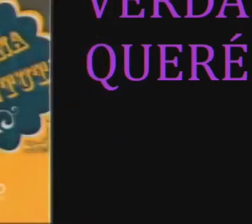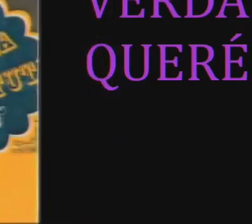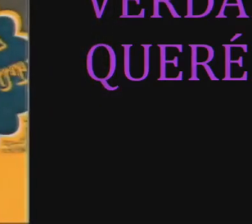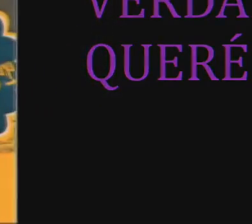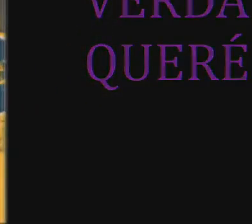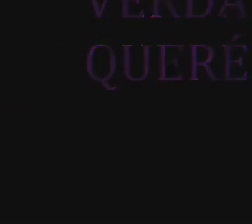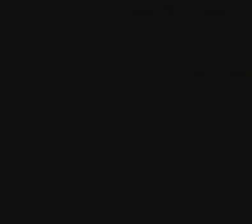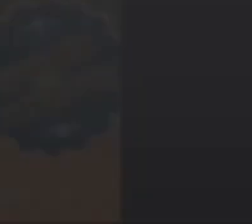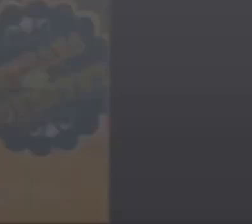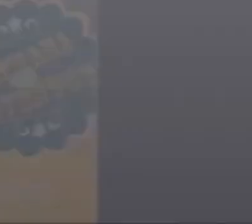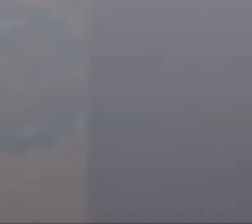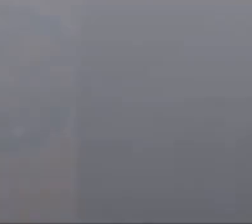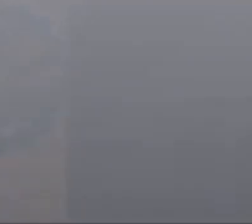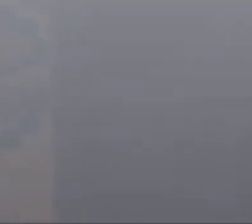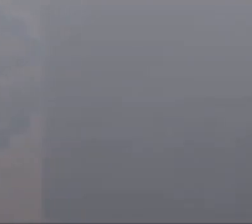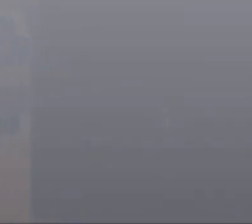alright this